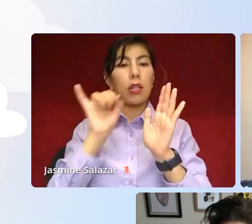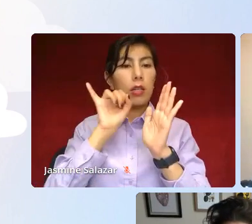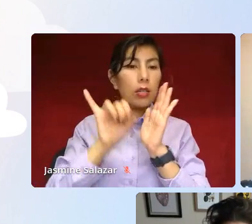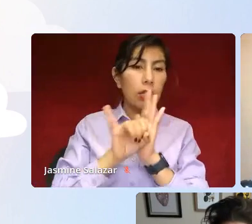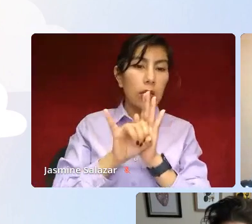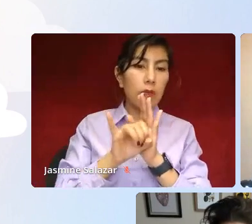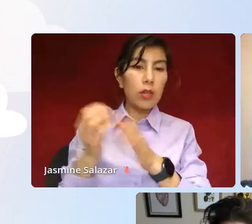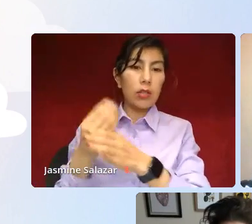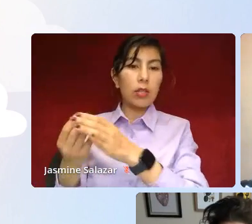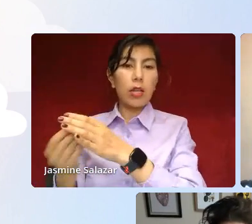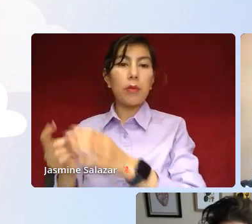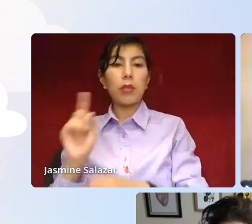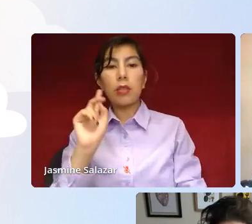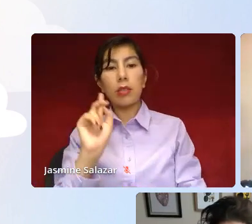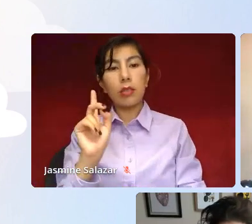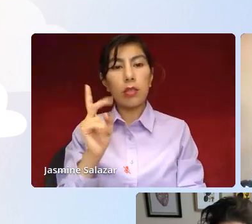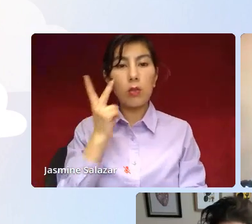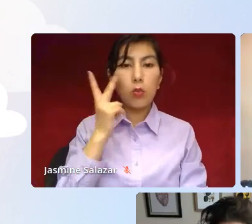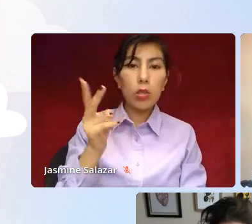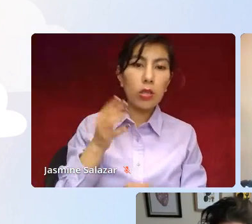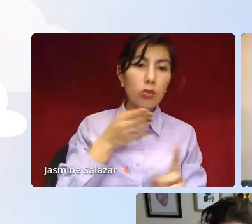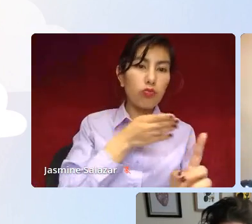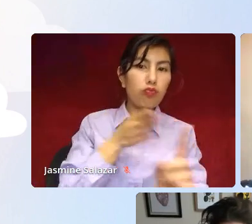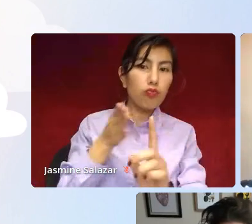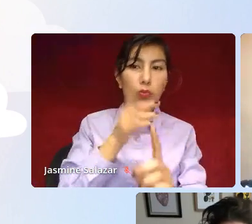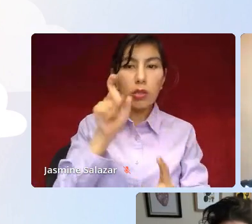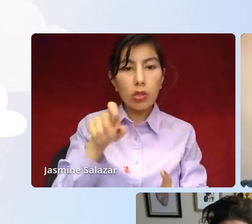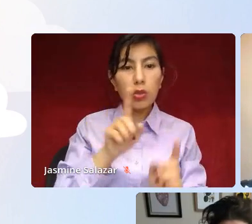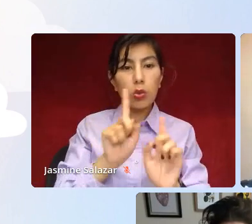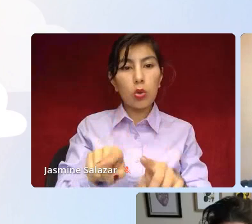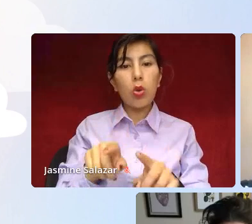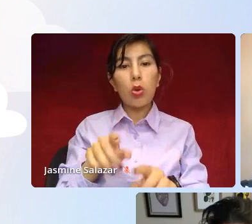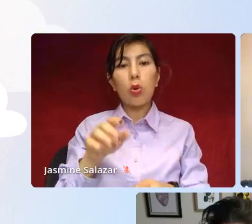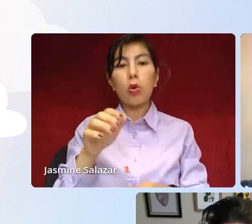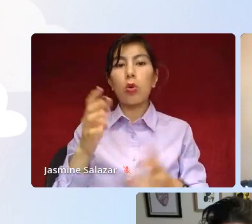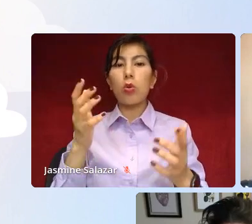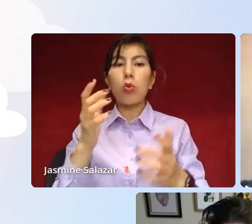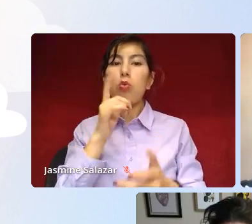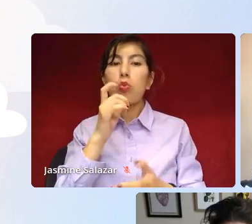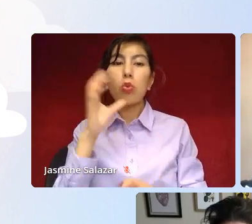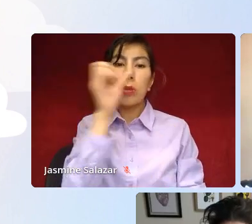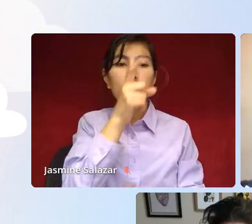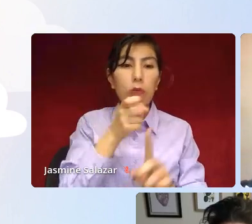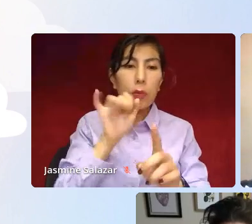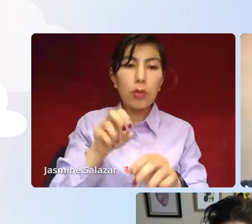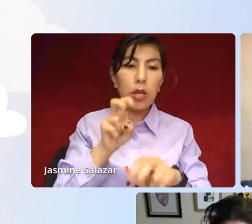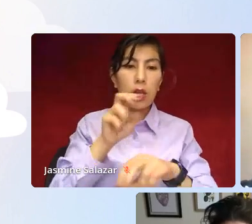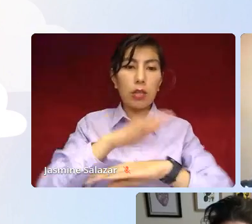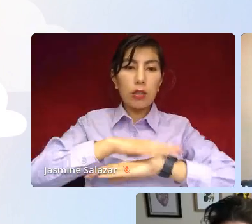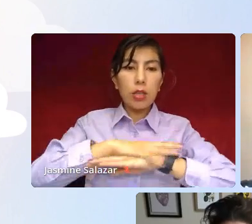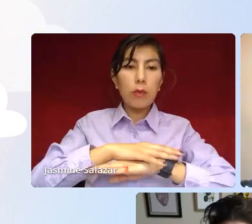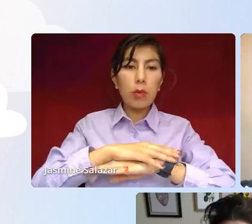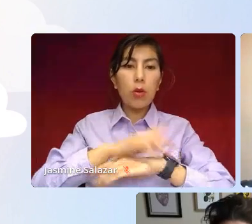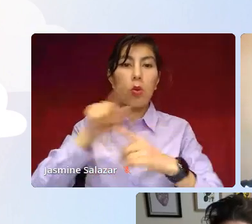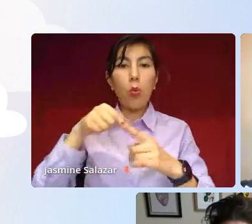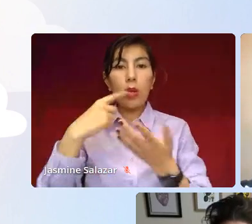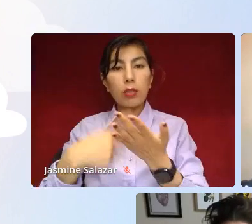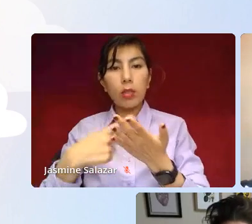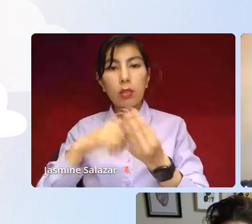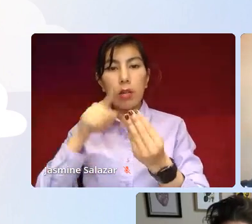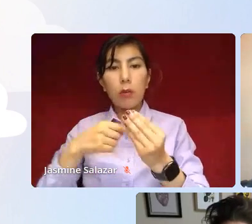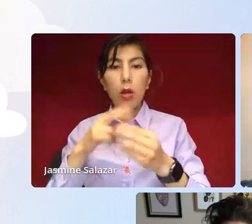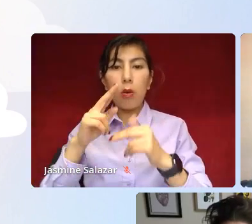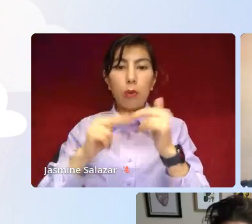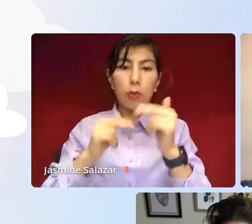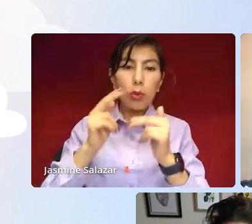and seeing which direction you need to go and which who's missing at that table when we're talking about building the foundation